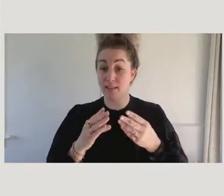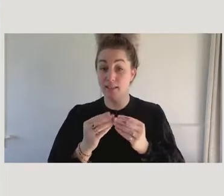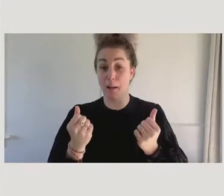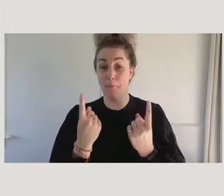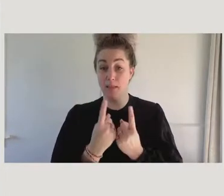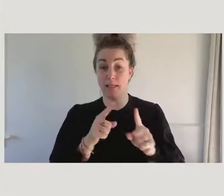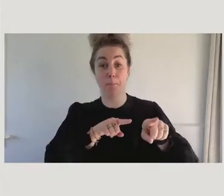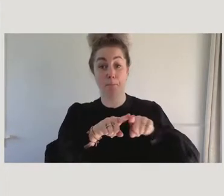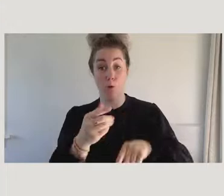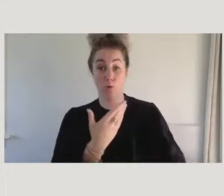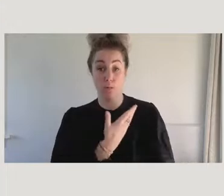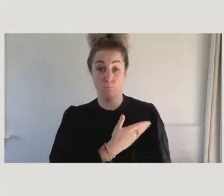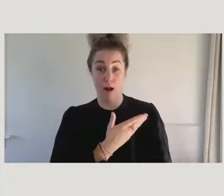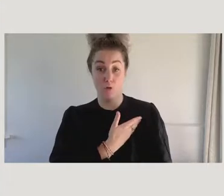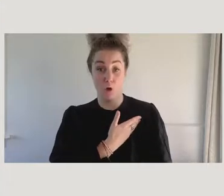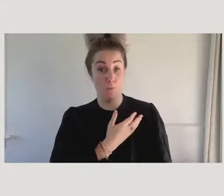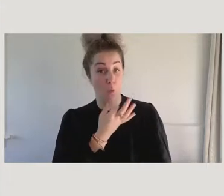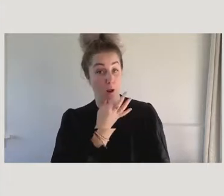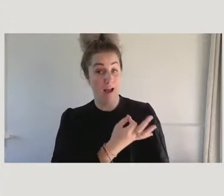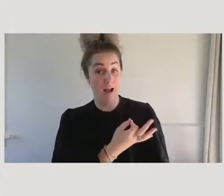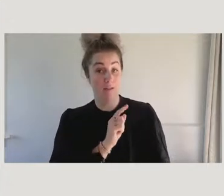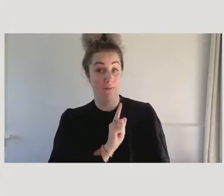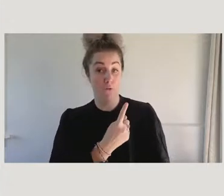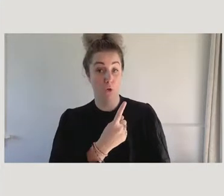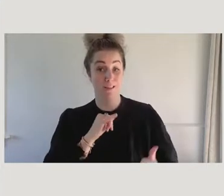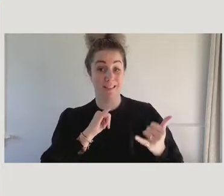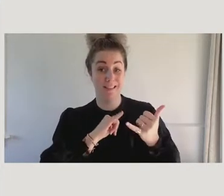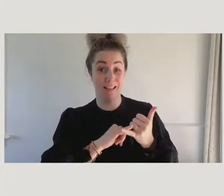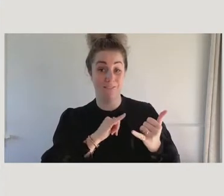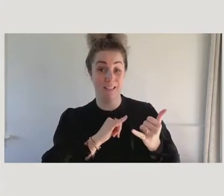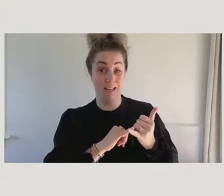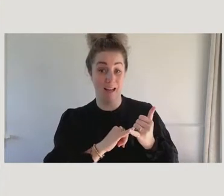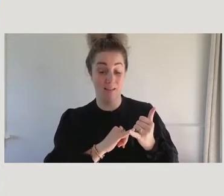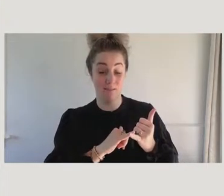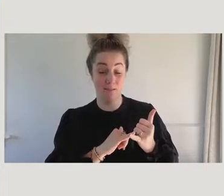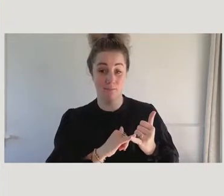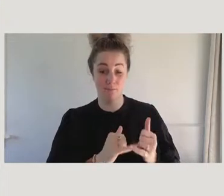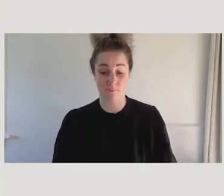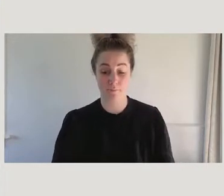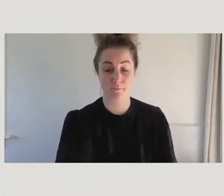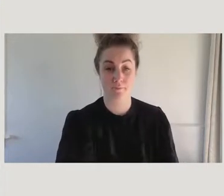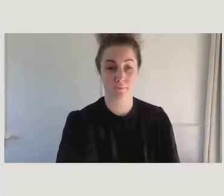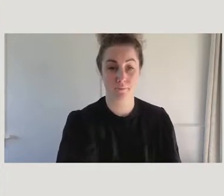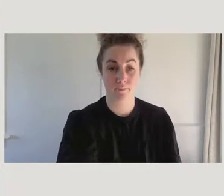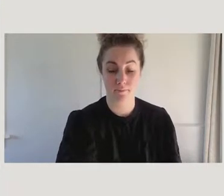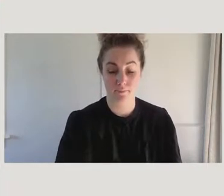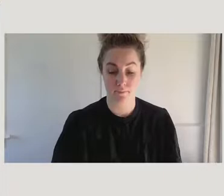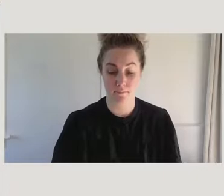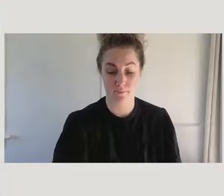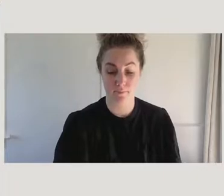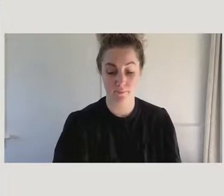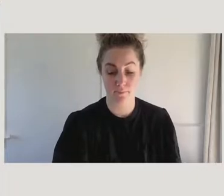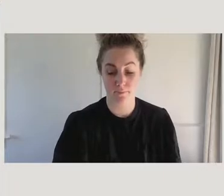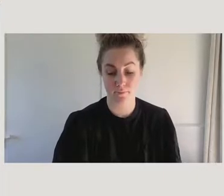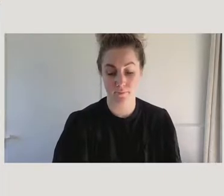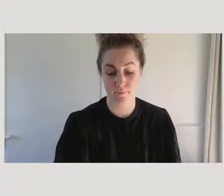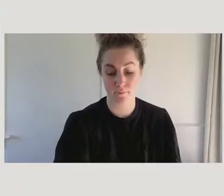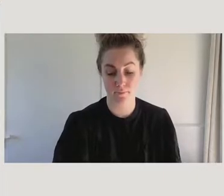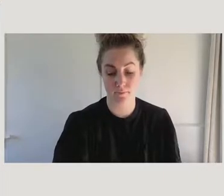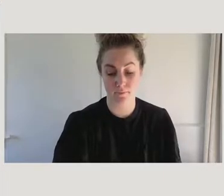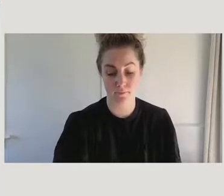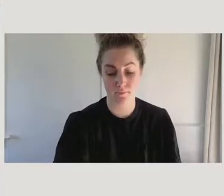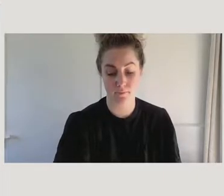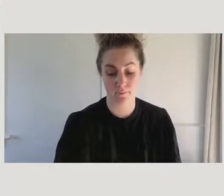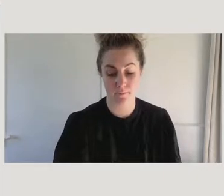most proud of I'm going to move it to sofita Albert wind was the chair of the Pacific Arts committee from